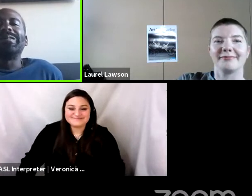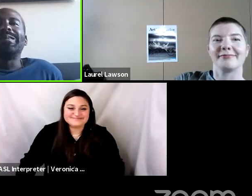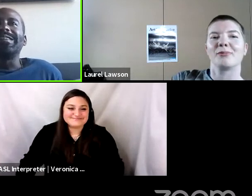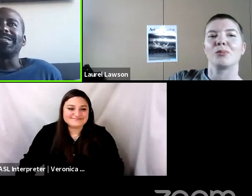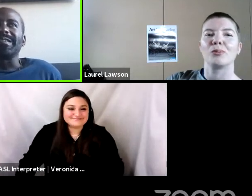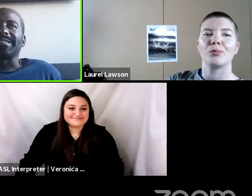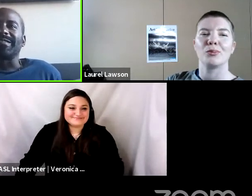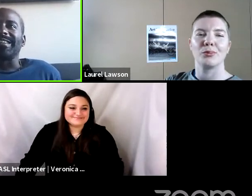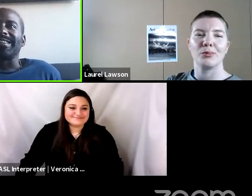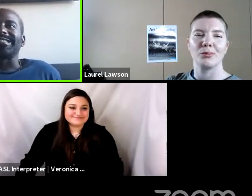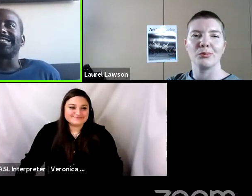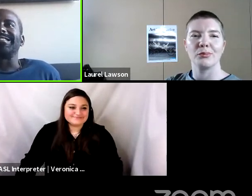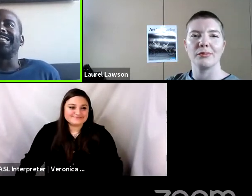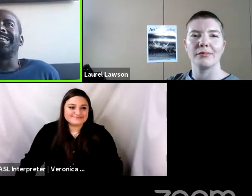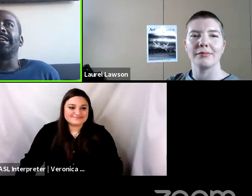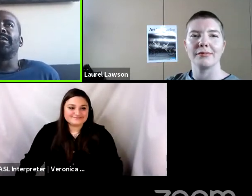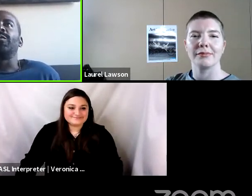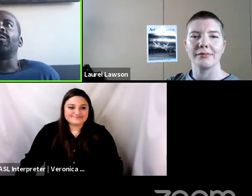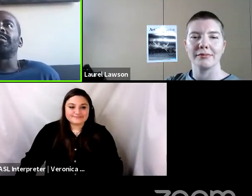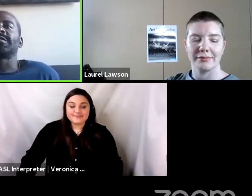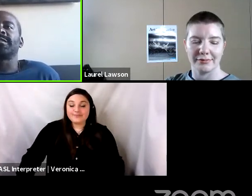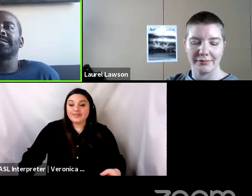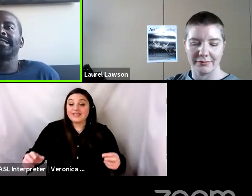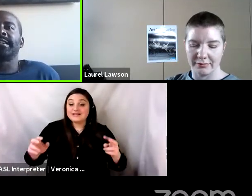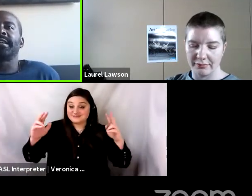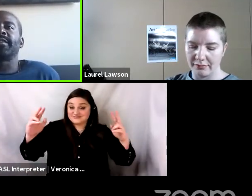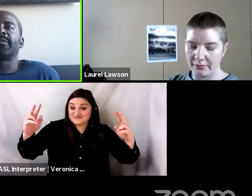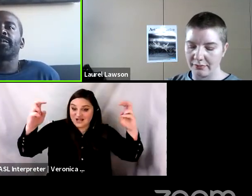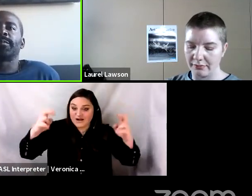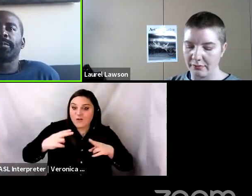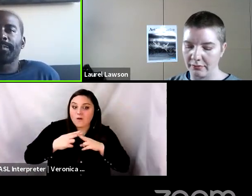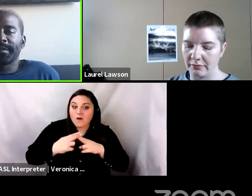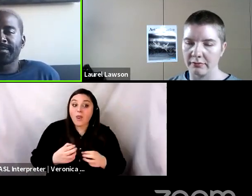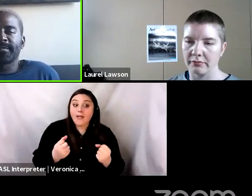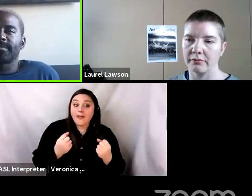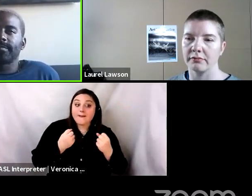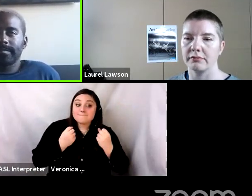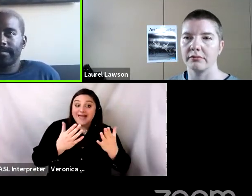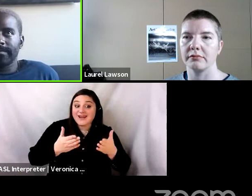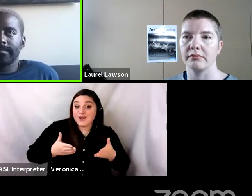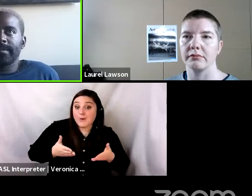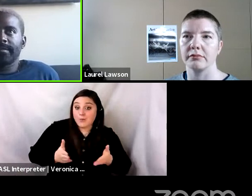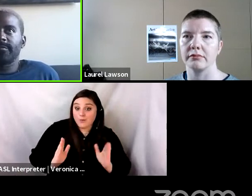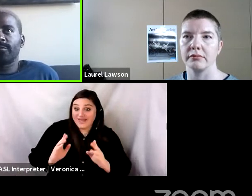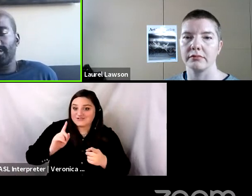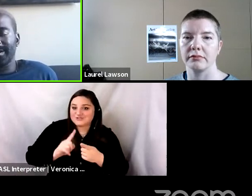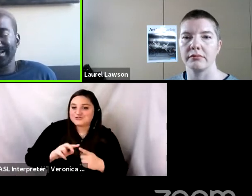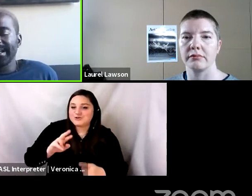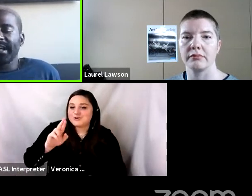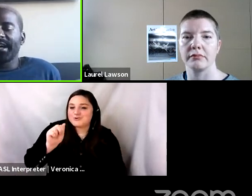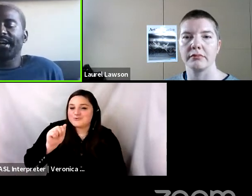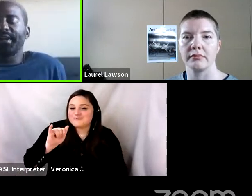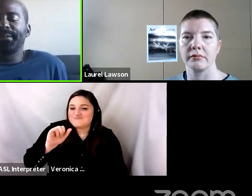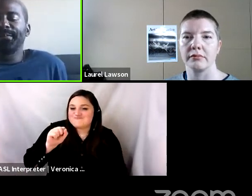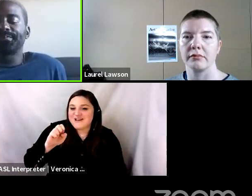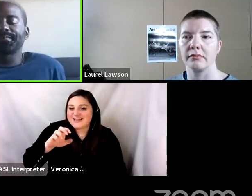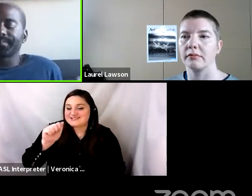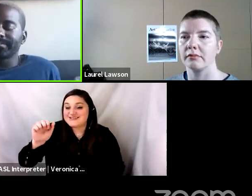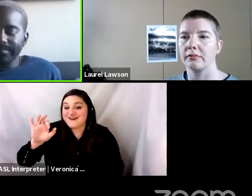So many ways to raise a fist was certainly this work